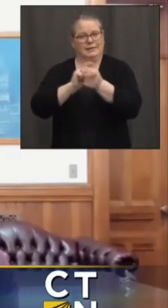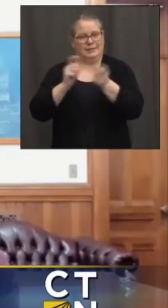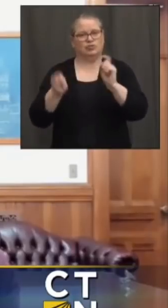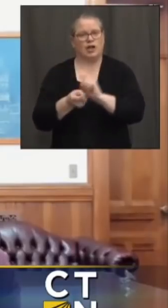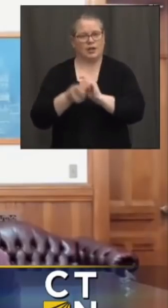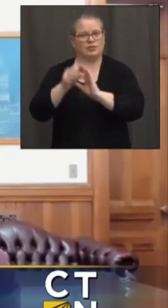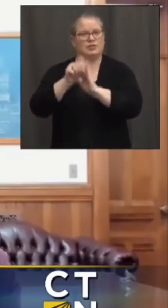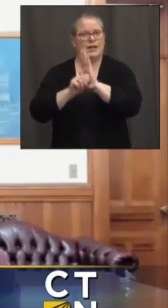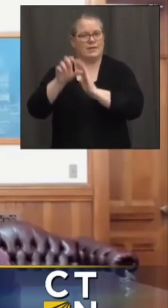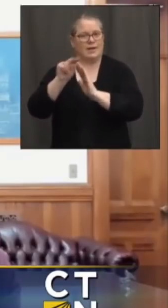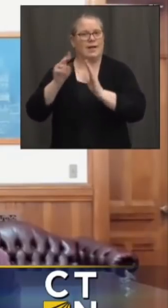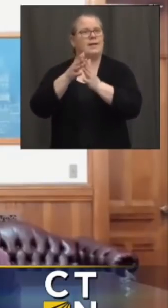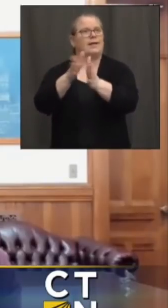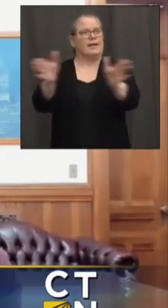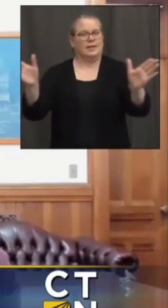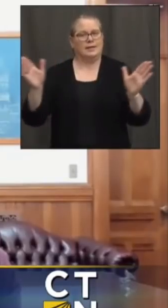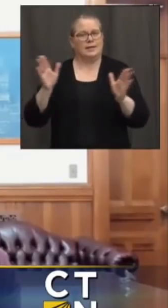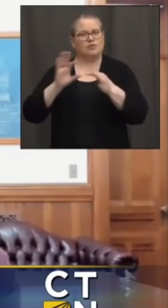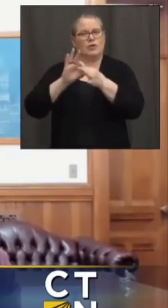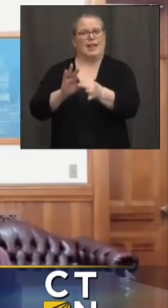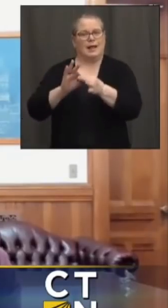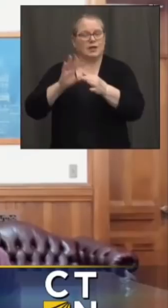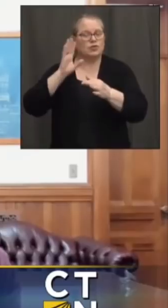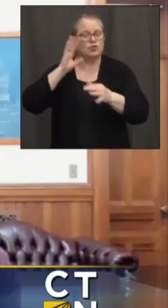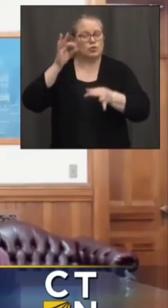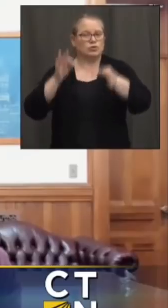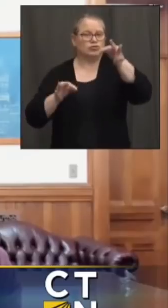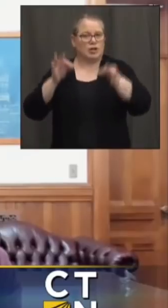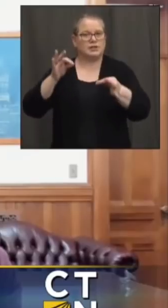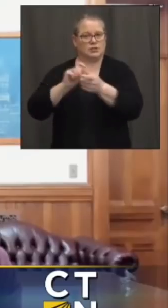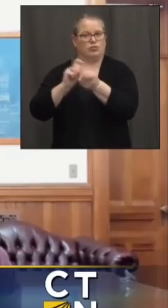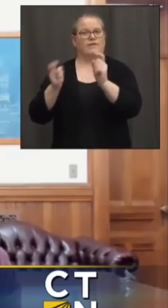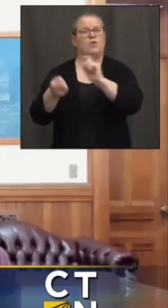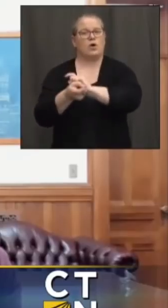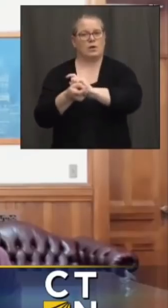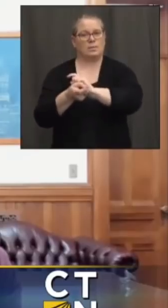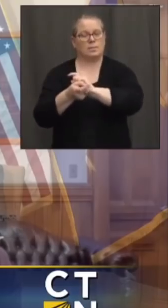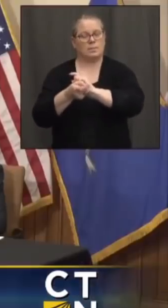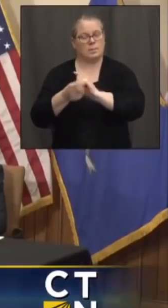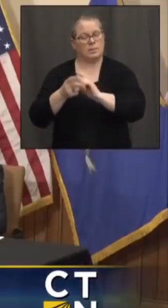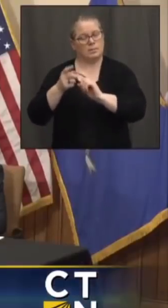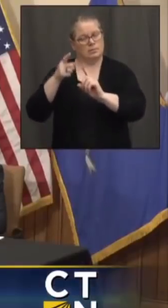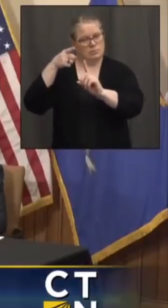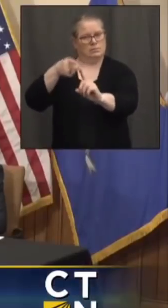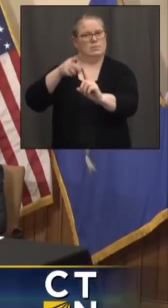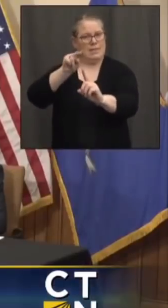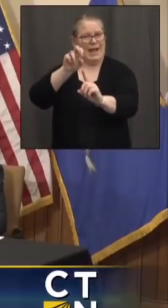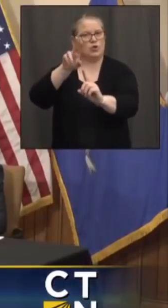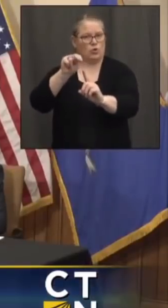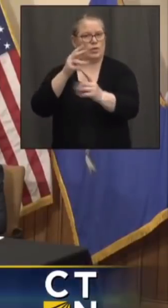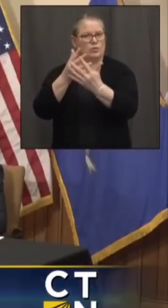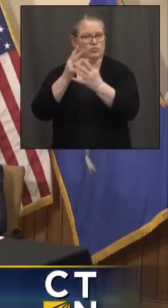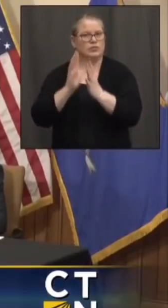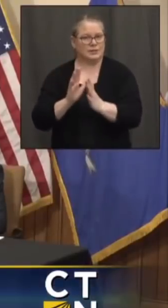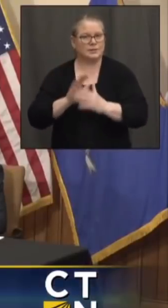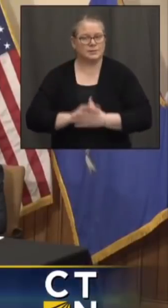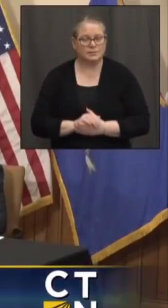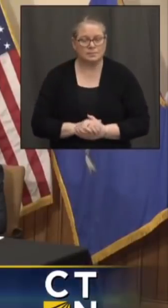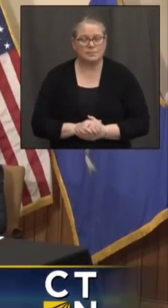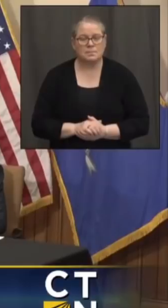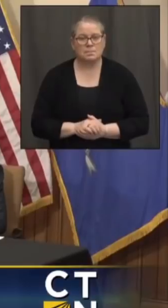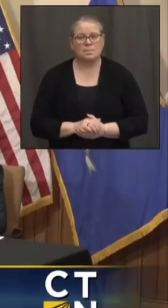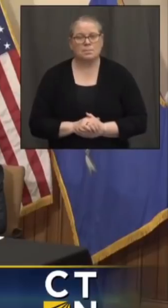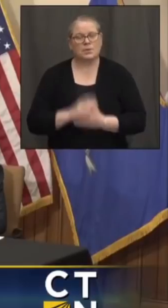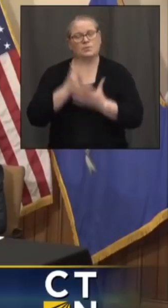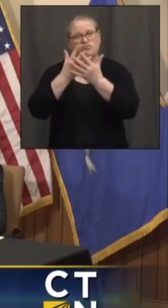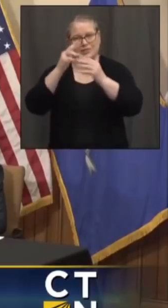it comes to justice reform, particularly when it deals with Northern. All right. And Governor, when